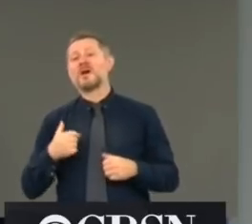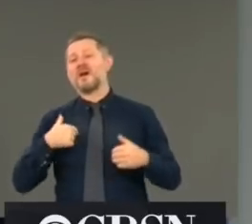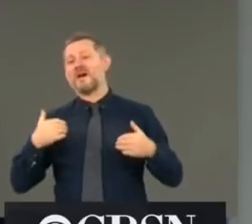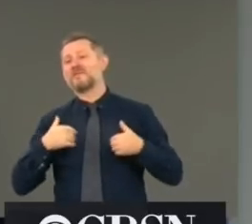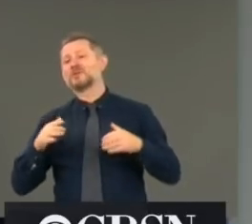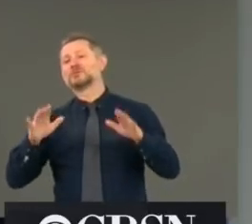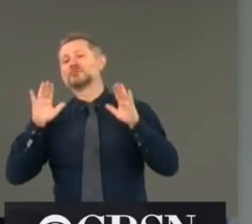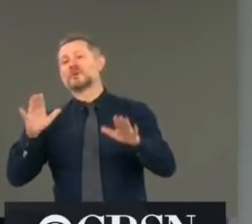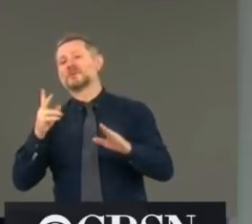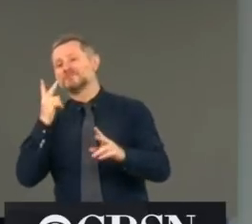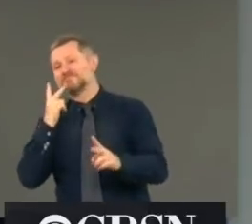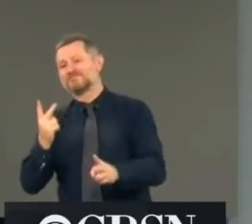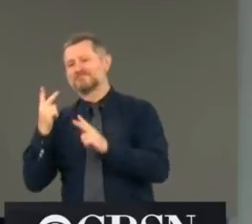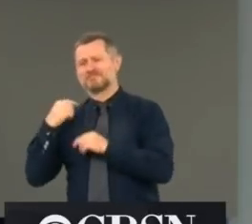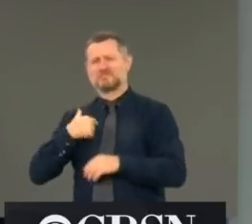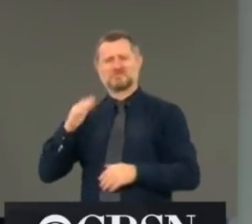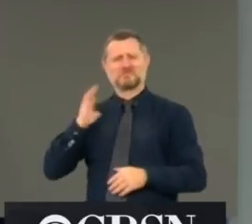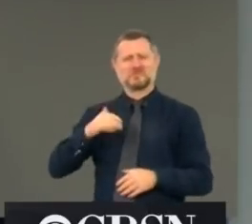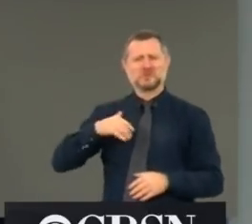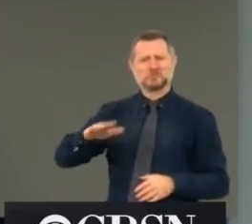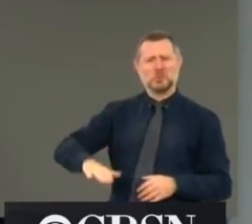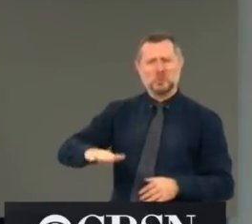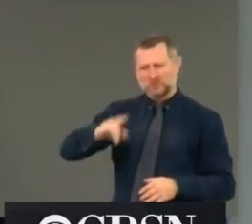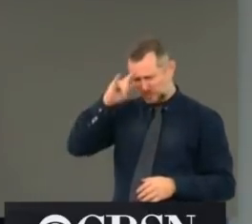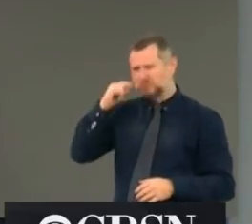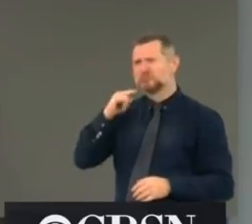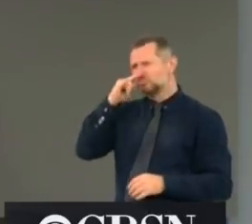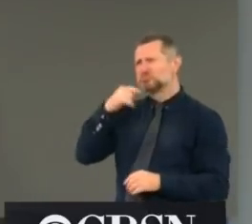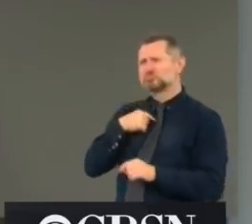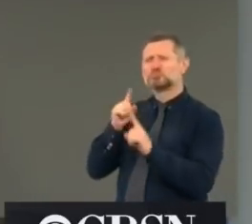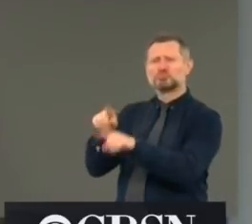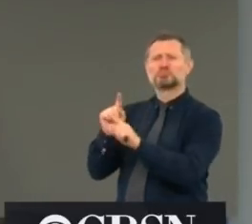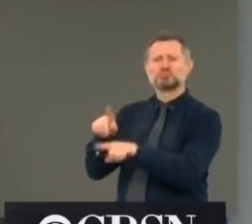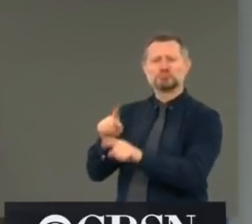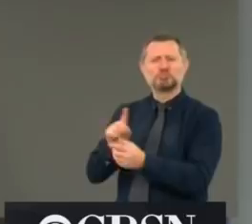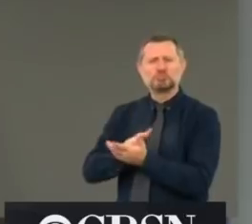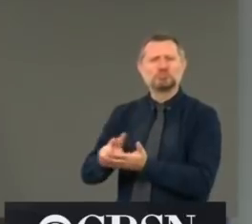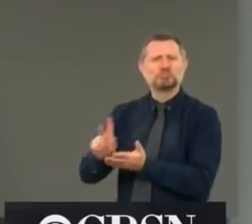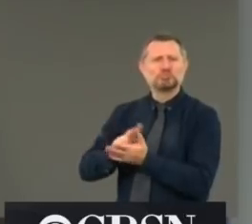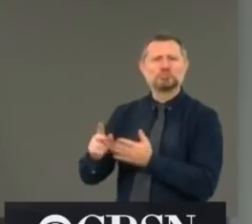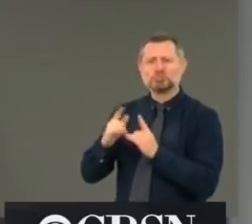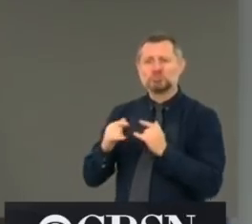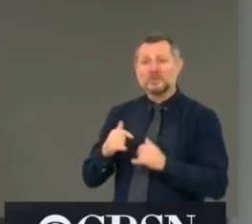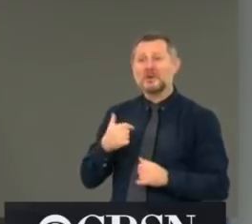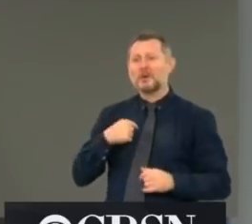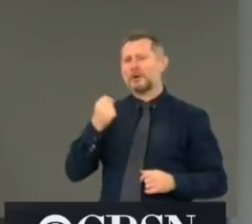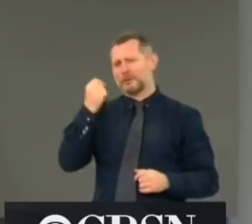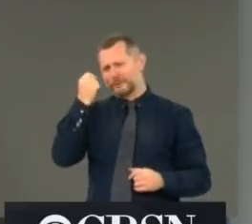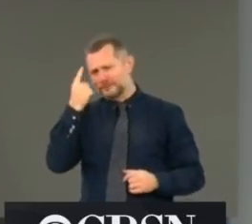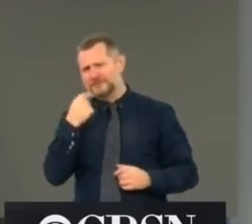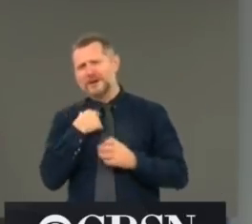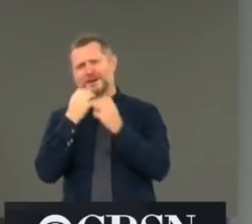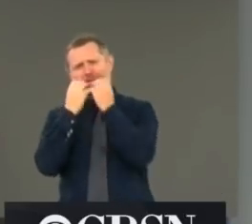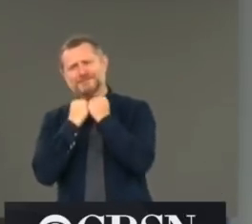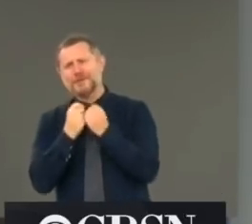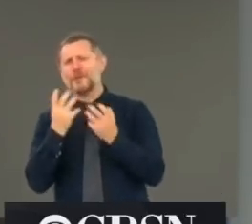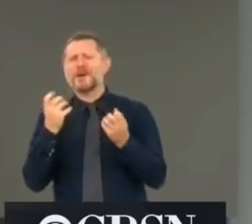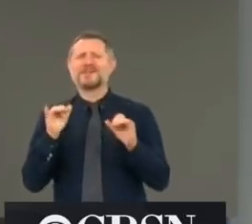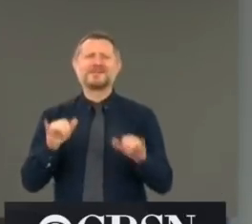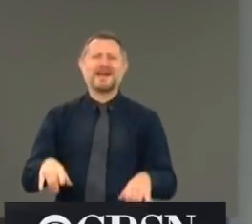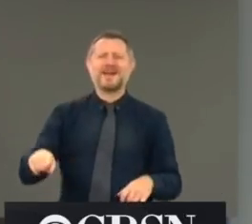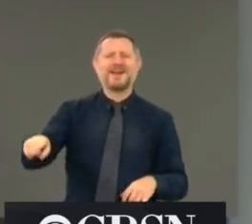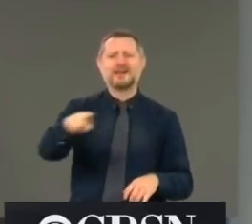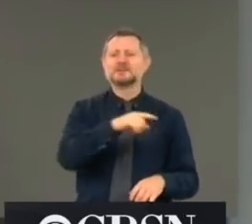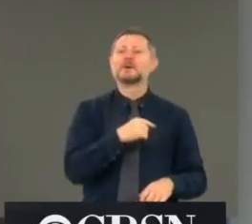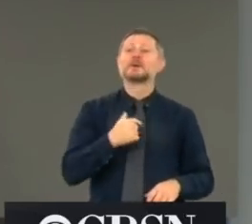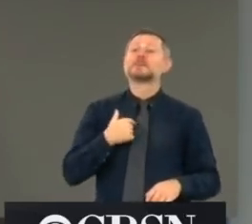of sleepaway camp and in the Catskills, and I understand where people are coming from this. But we have to go back